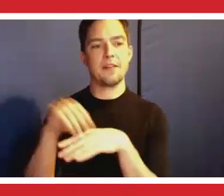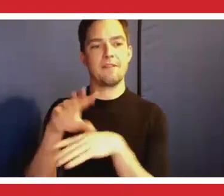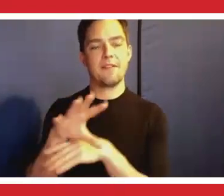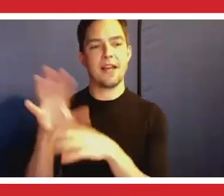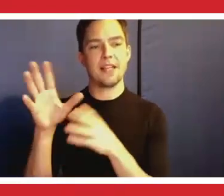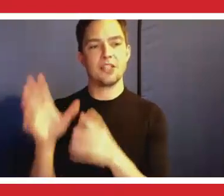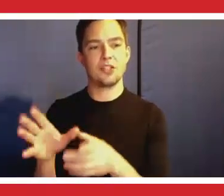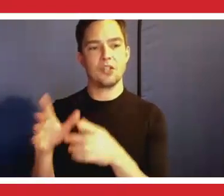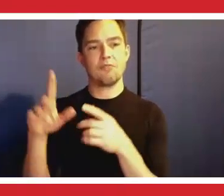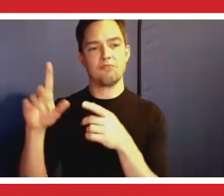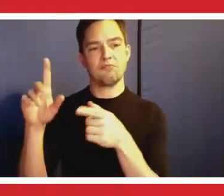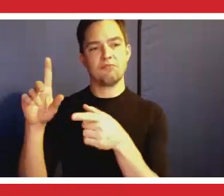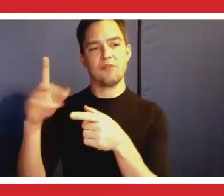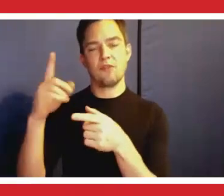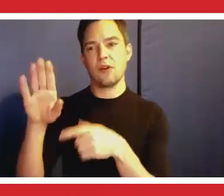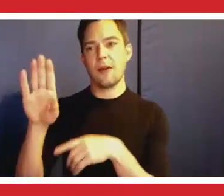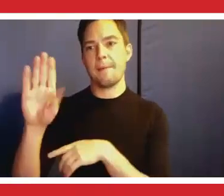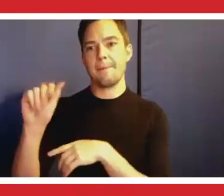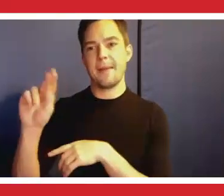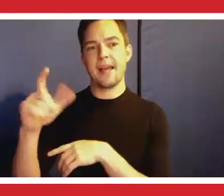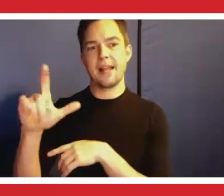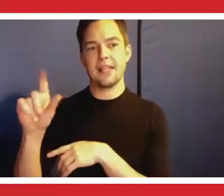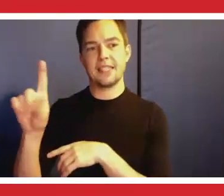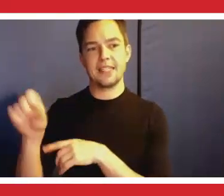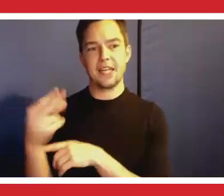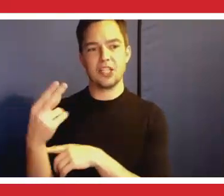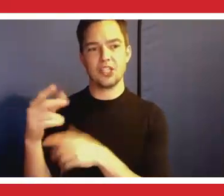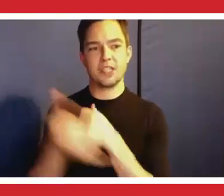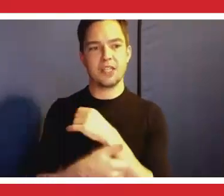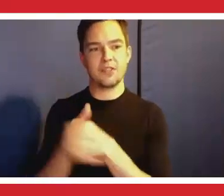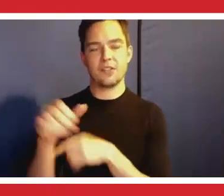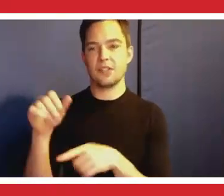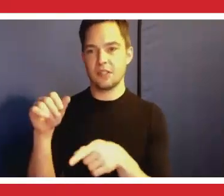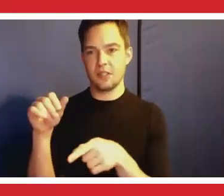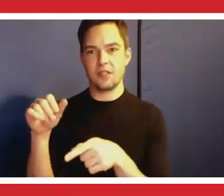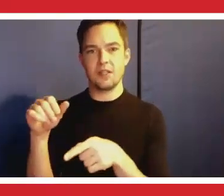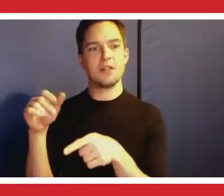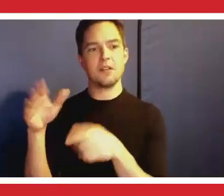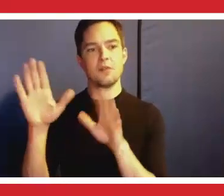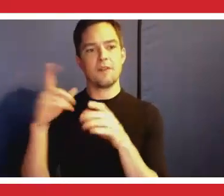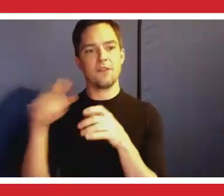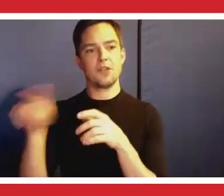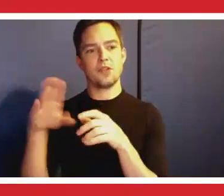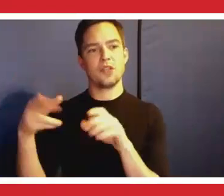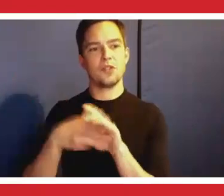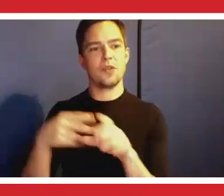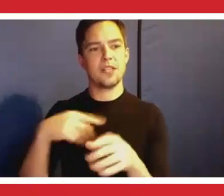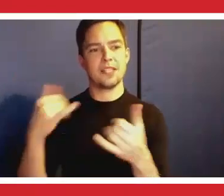for the government of Bangladesh. Anir, it's wonderful for you joining us today. Good afternoon, good evening to you.